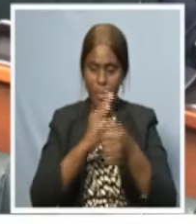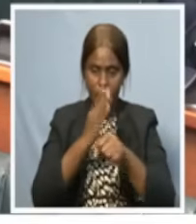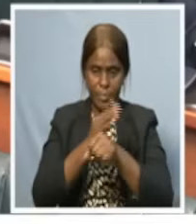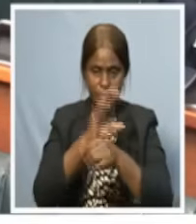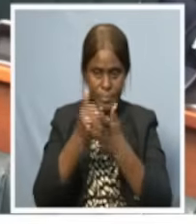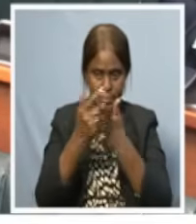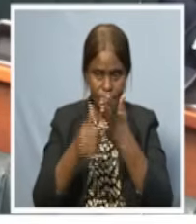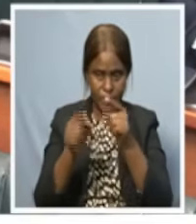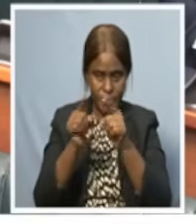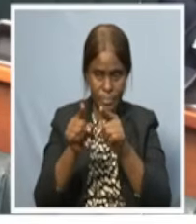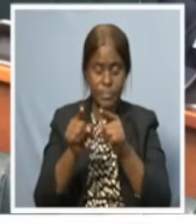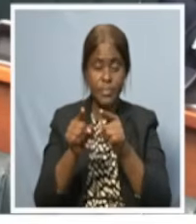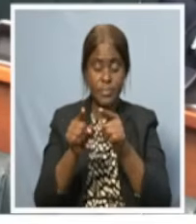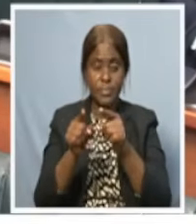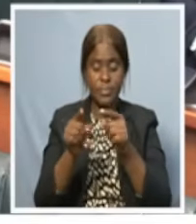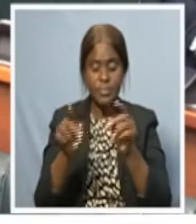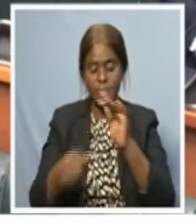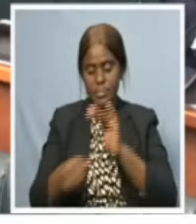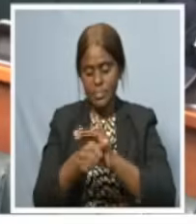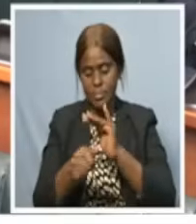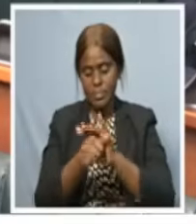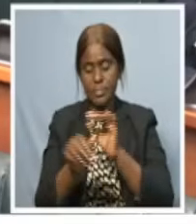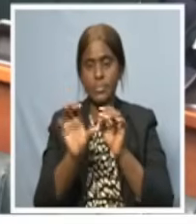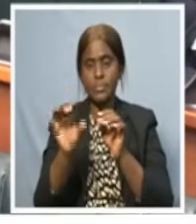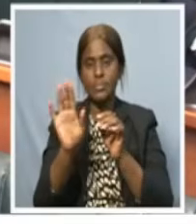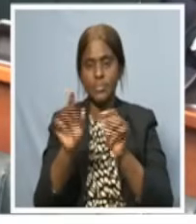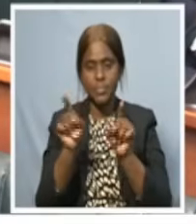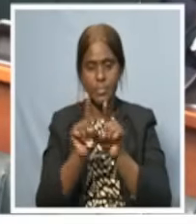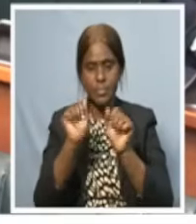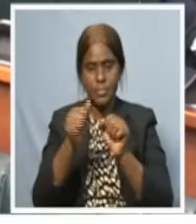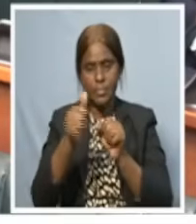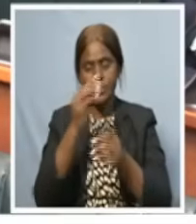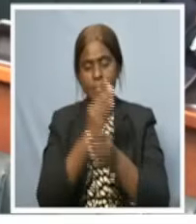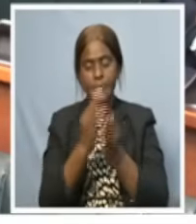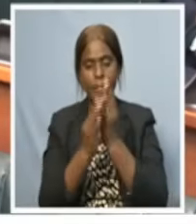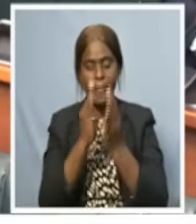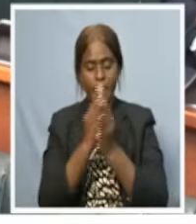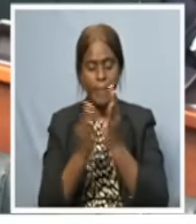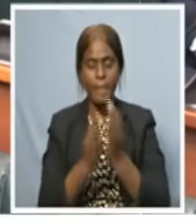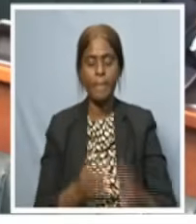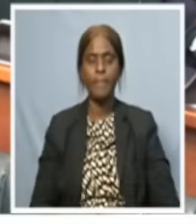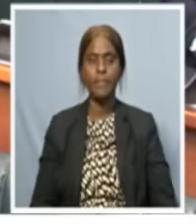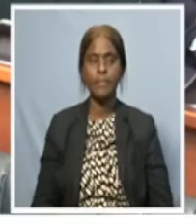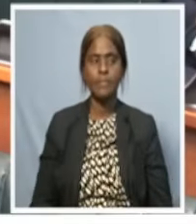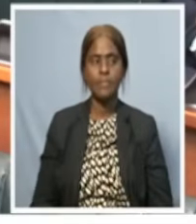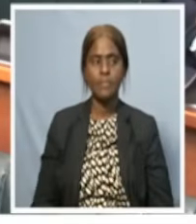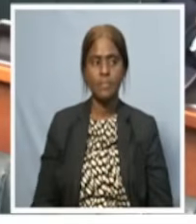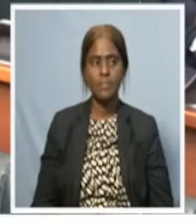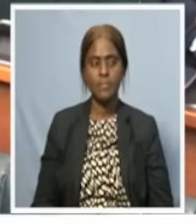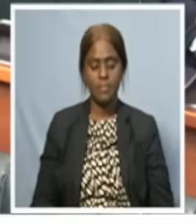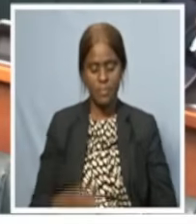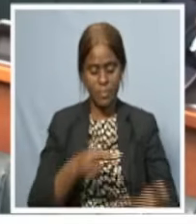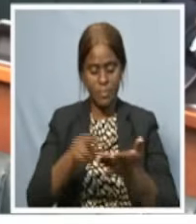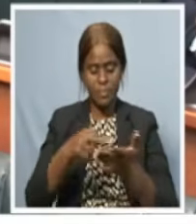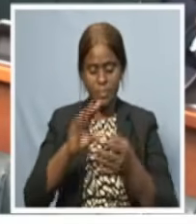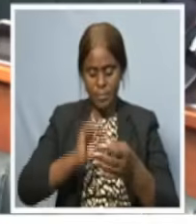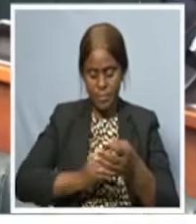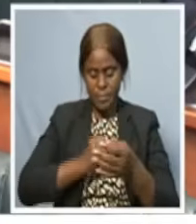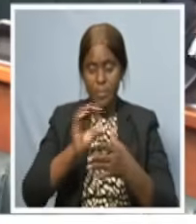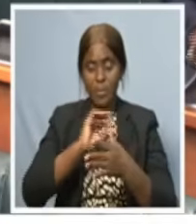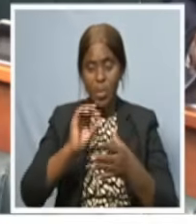engage the private sector, they can build own to rent or rent to